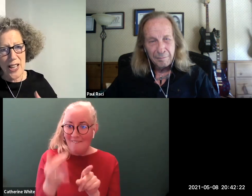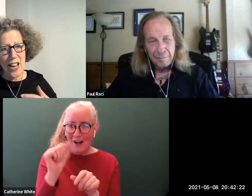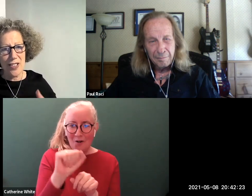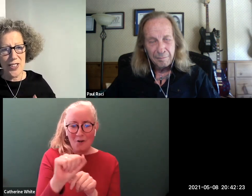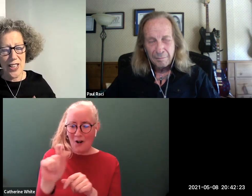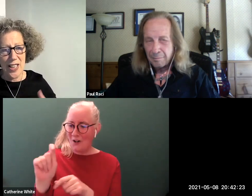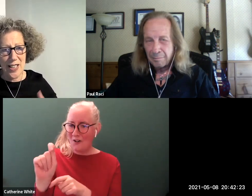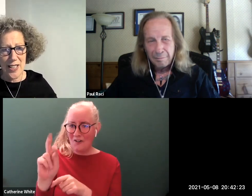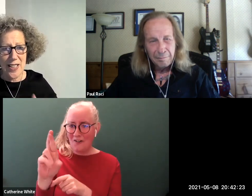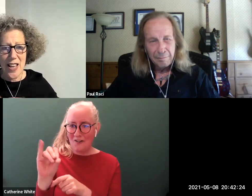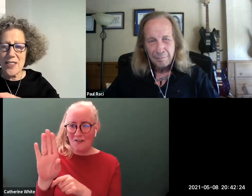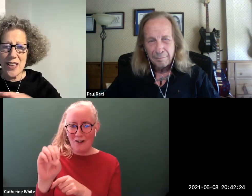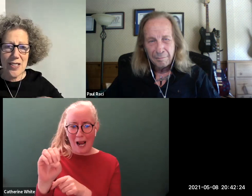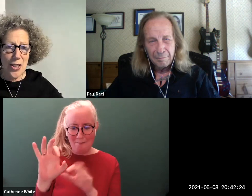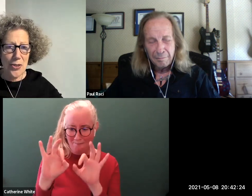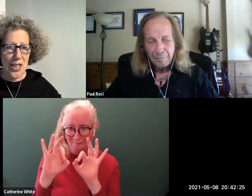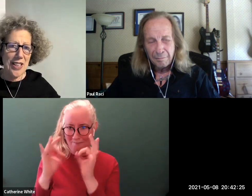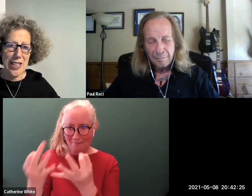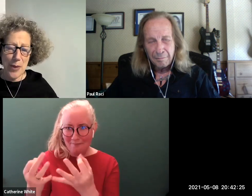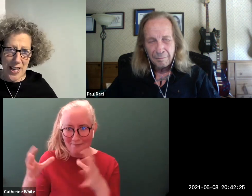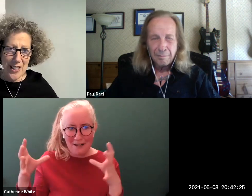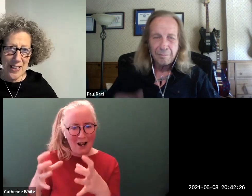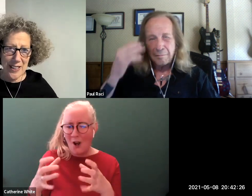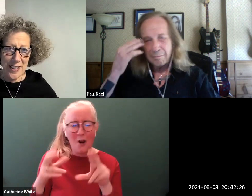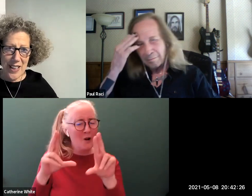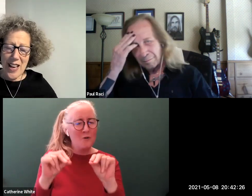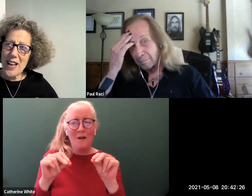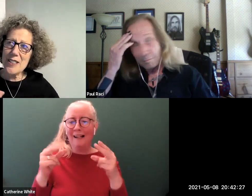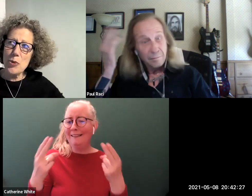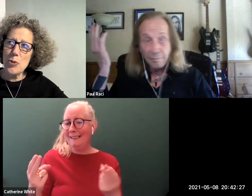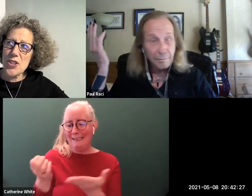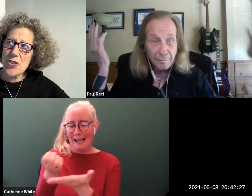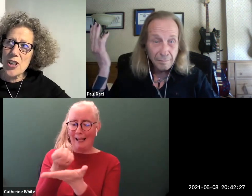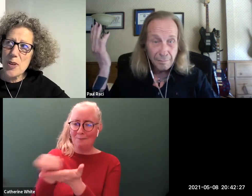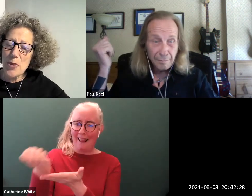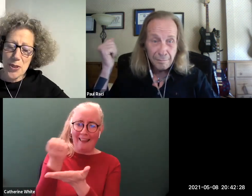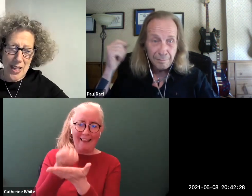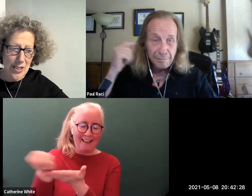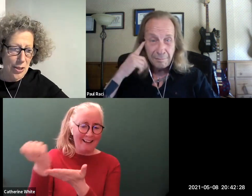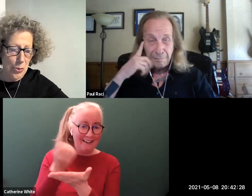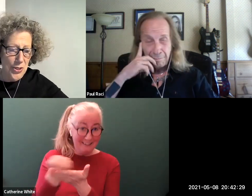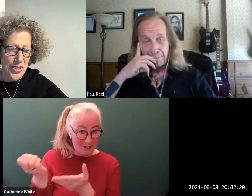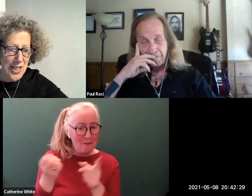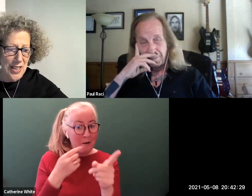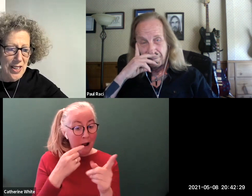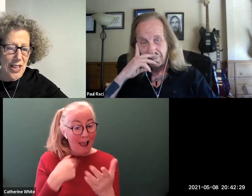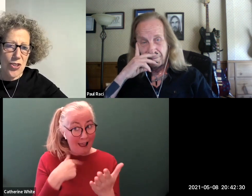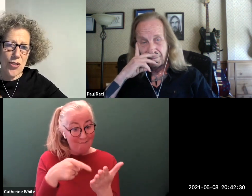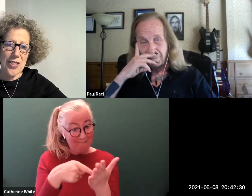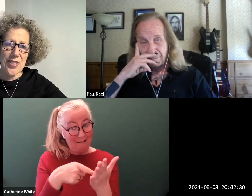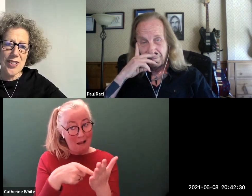the familiarity. It's things don't need explaining. And what struck me more than anything was